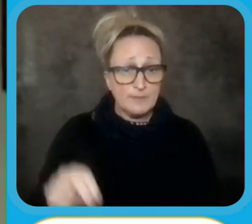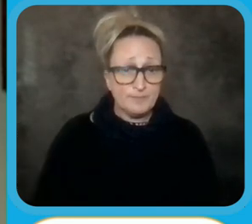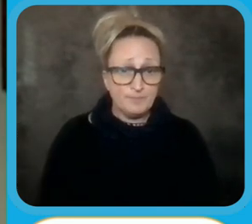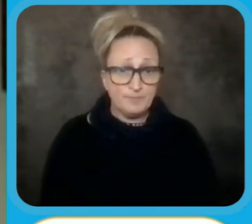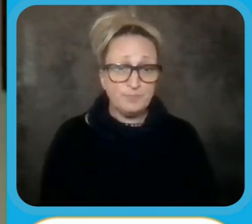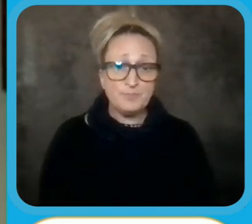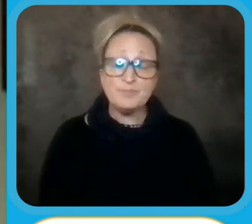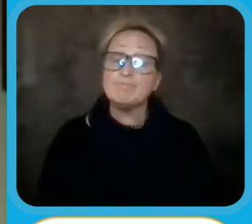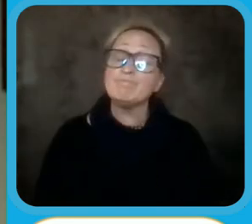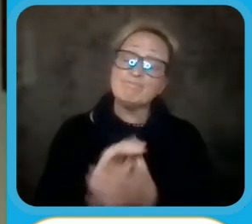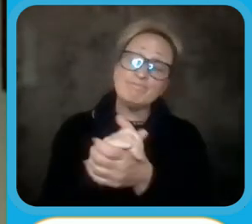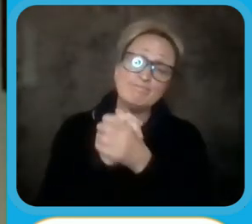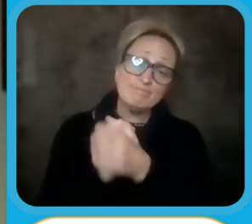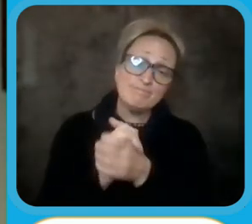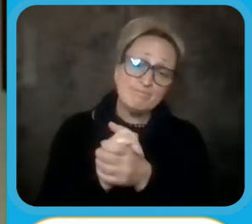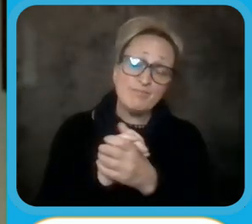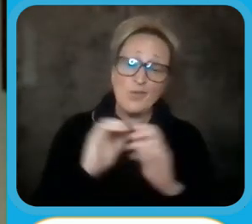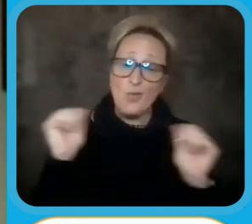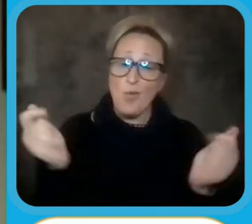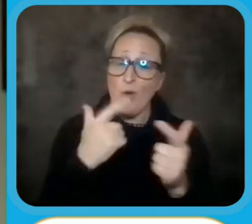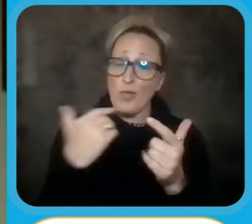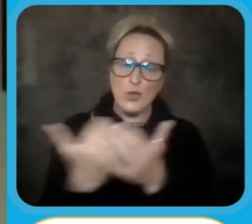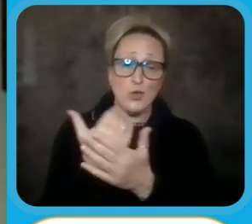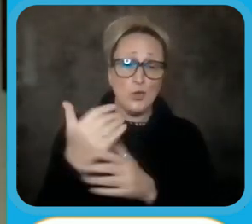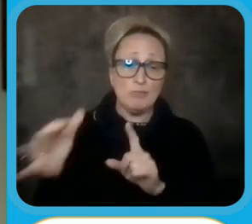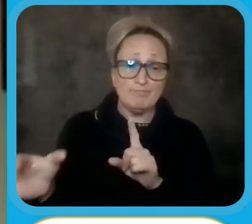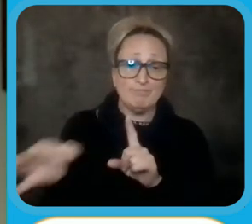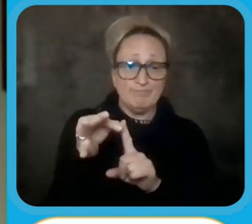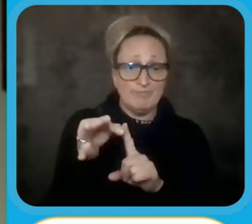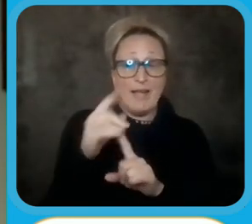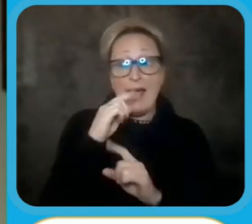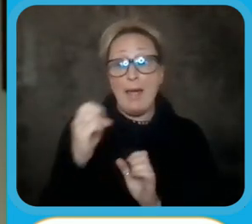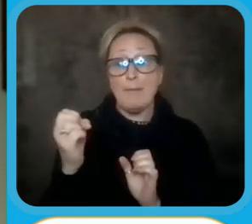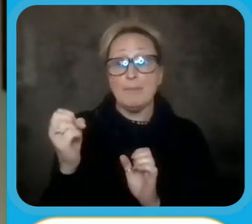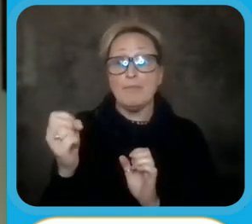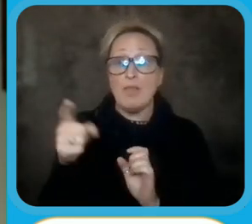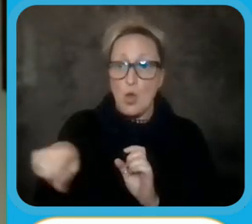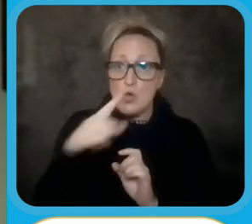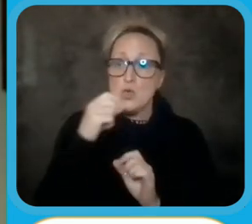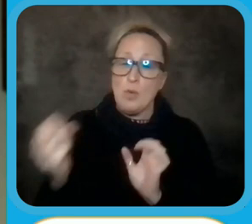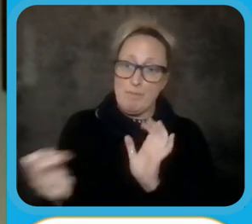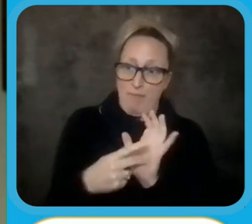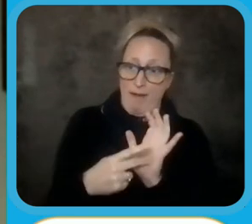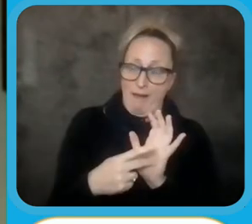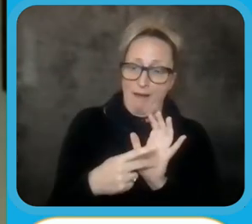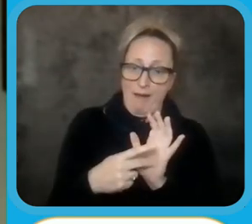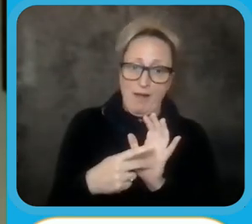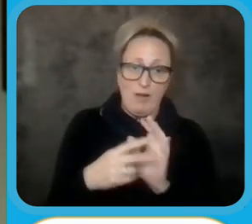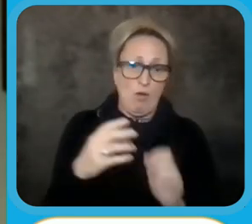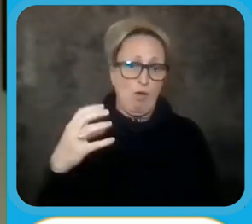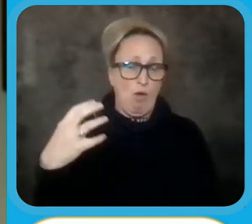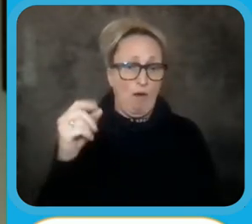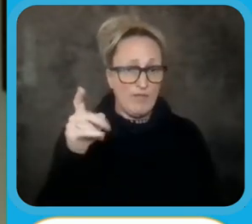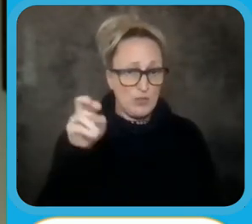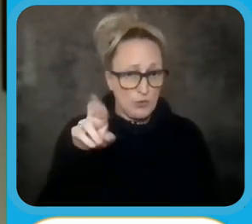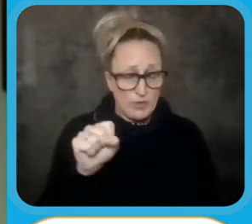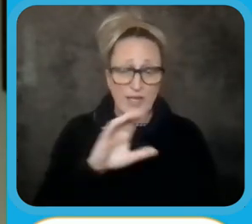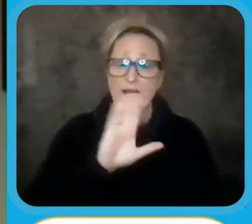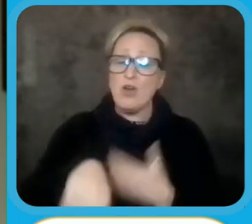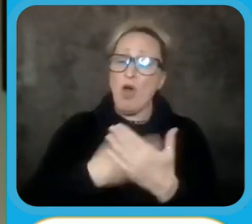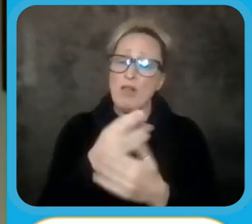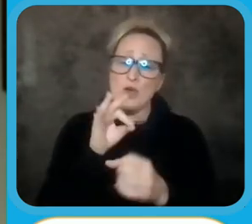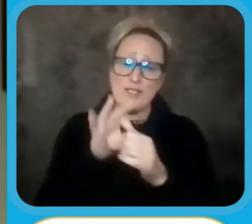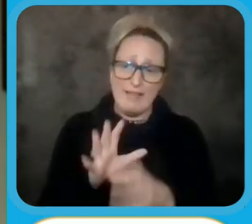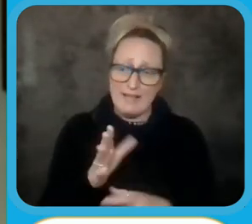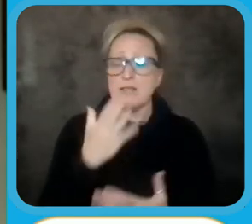So congratulations to all the newly elected and returning officers, and to all of our delegates, thank you.